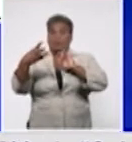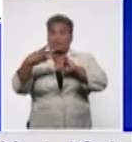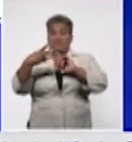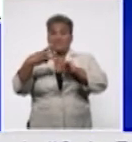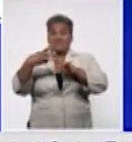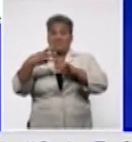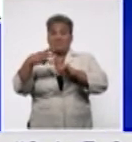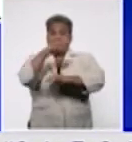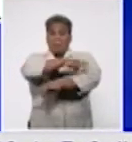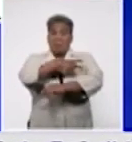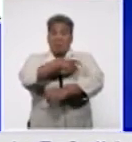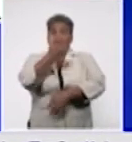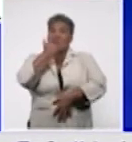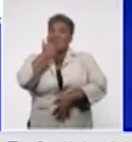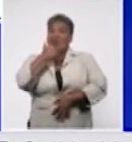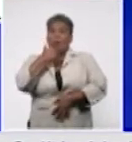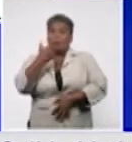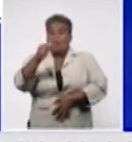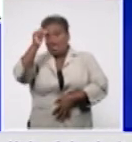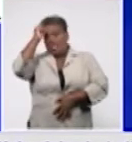3,621,245 infections and